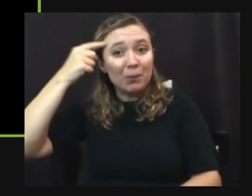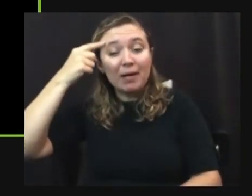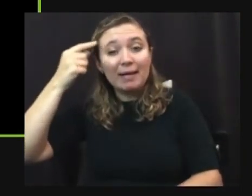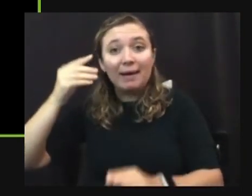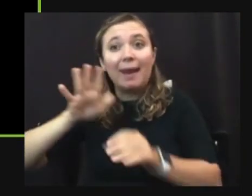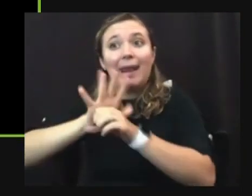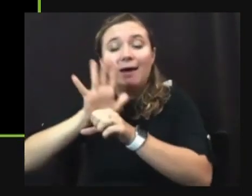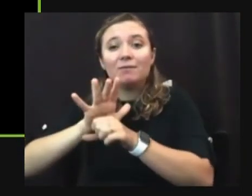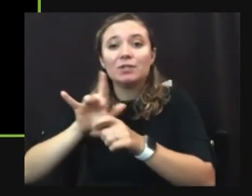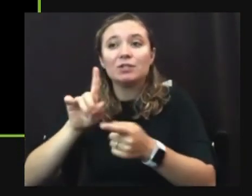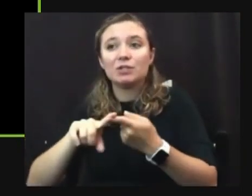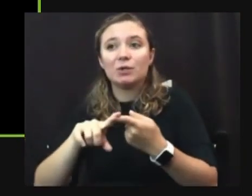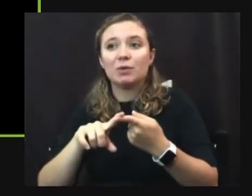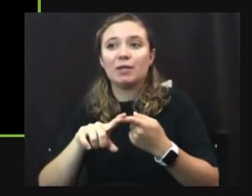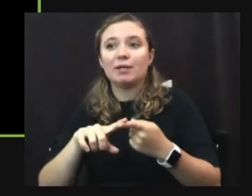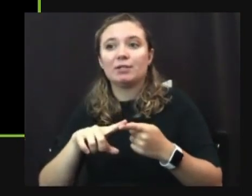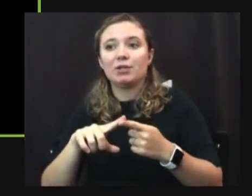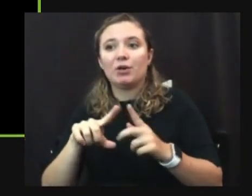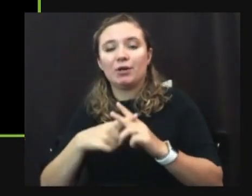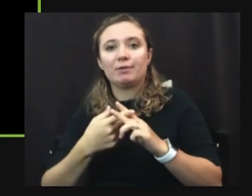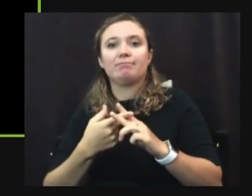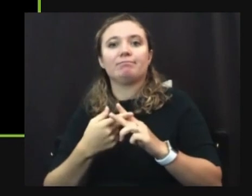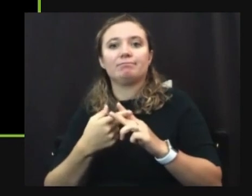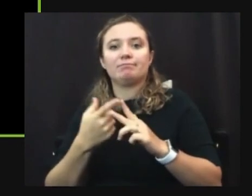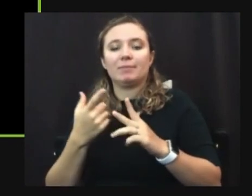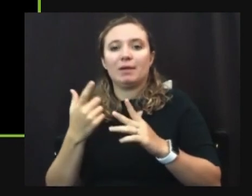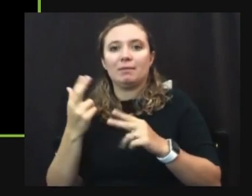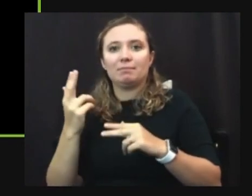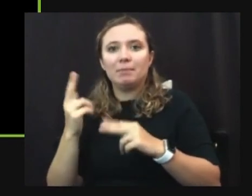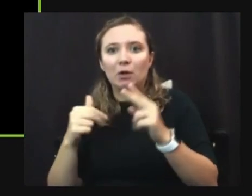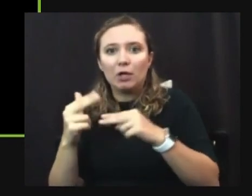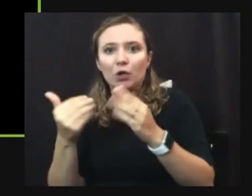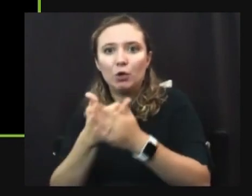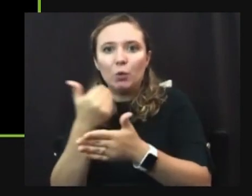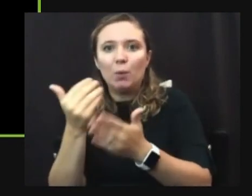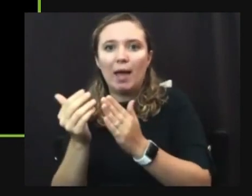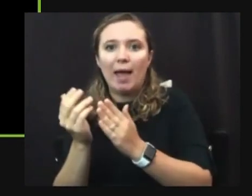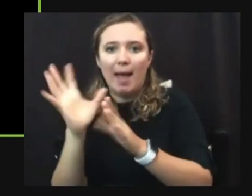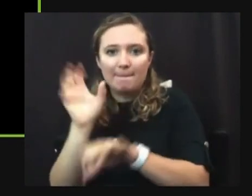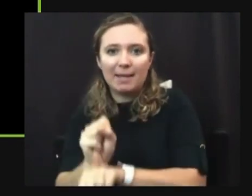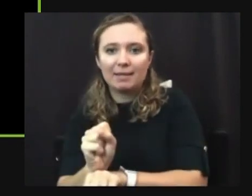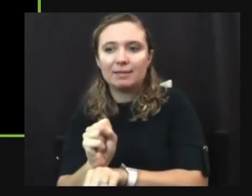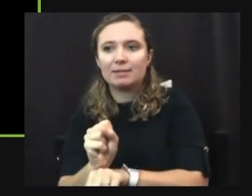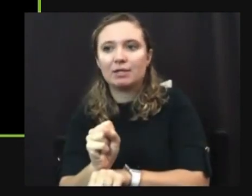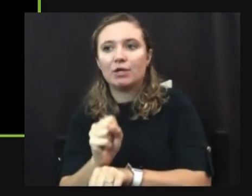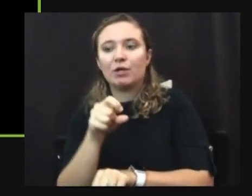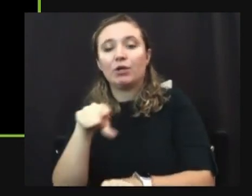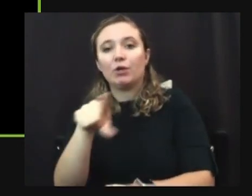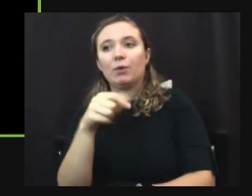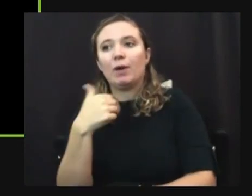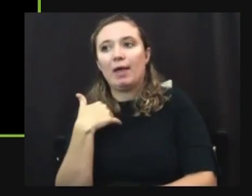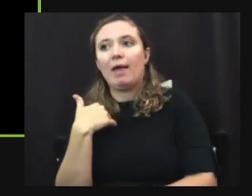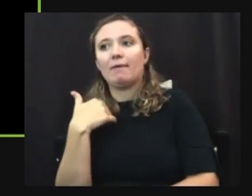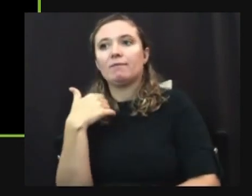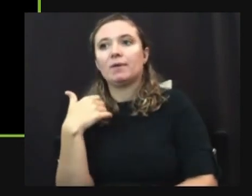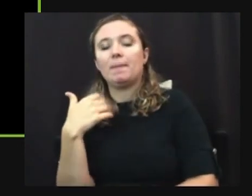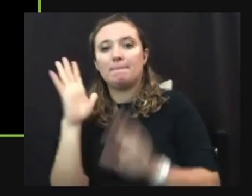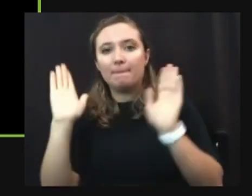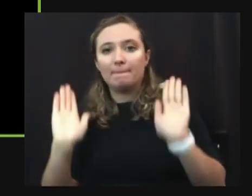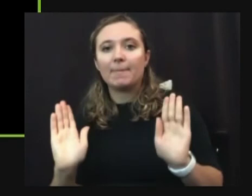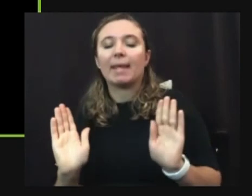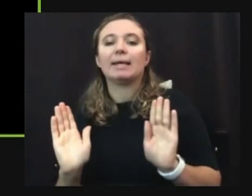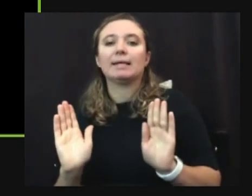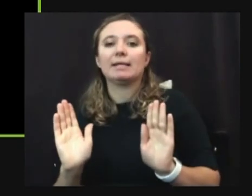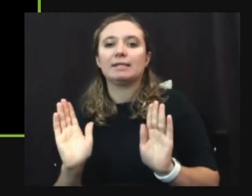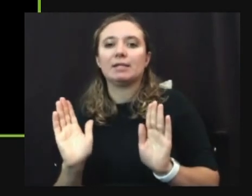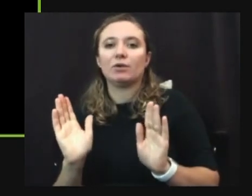new thought habits. You have Ben Bro next, who is amazing. And Kate and I will be in